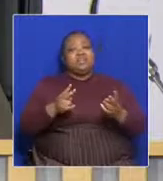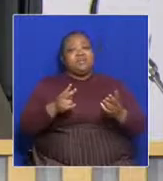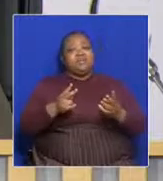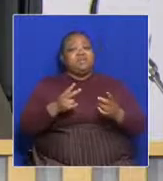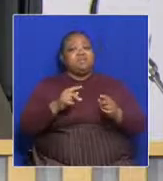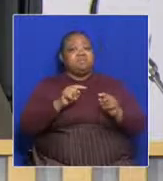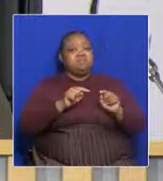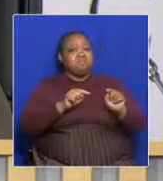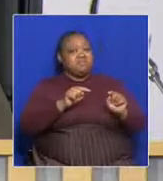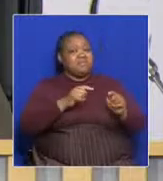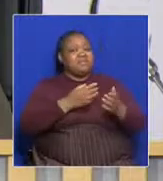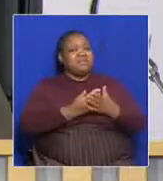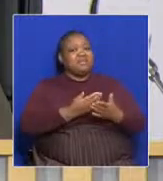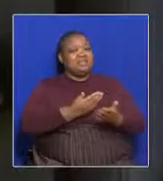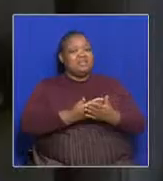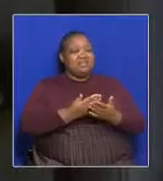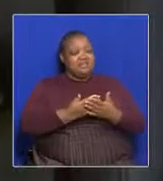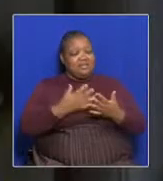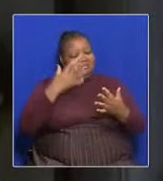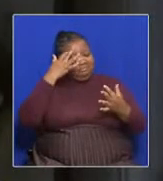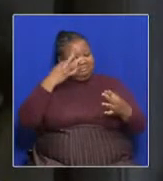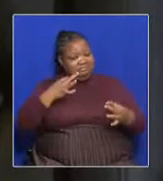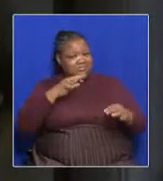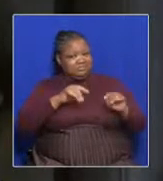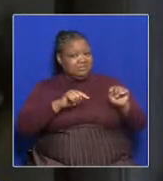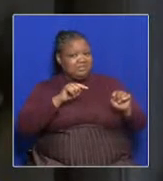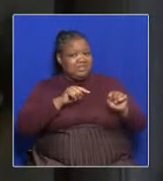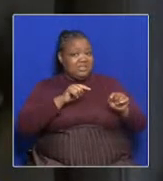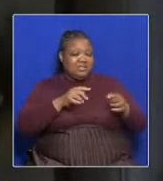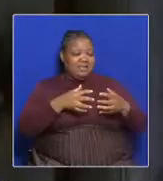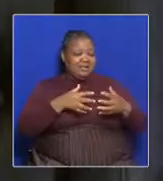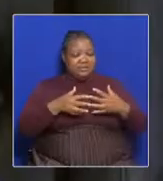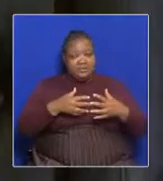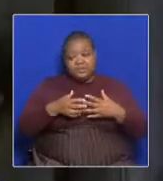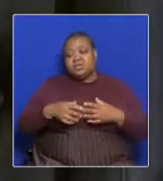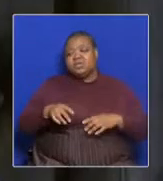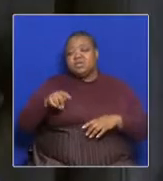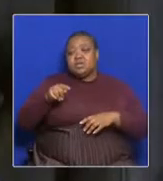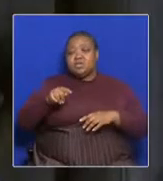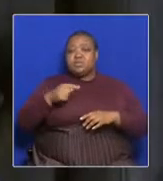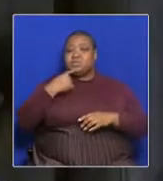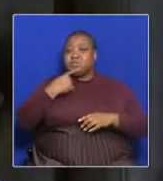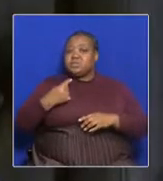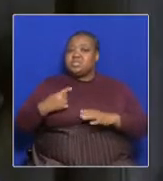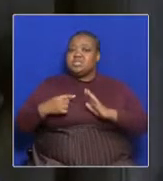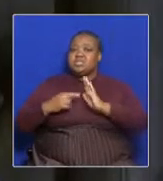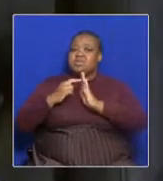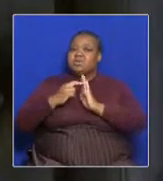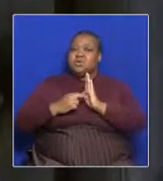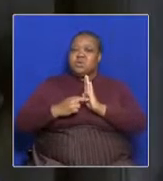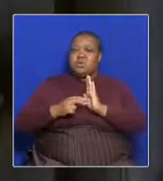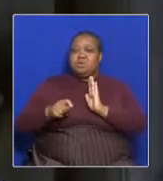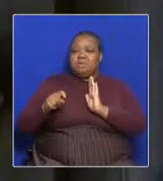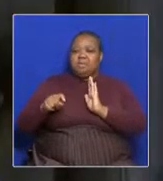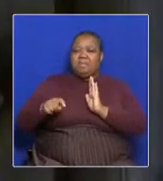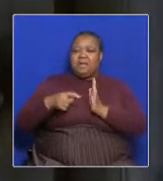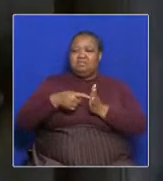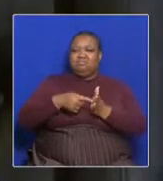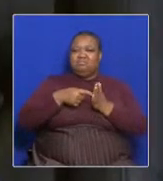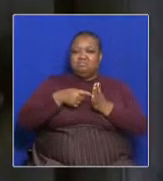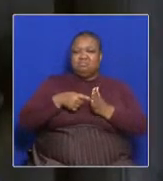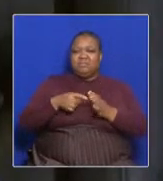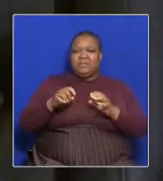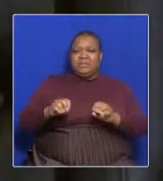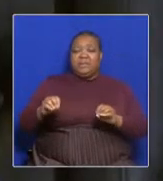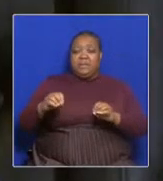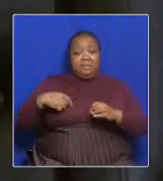to criticize it. If you say the protocol doesn't require that I seal it back